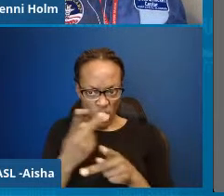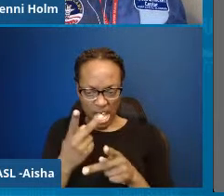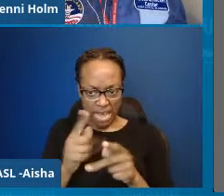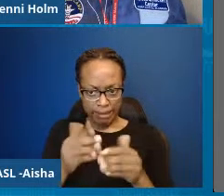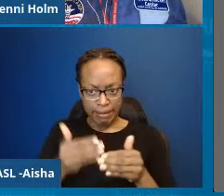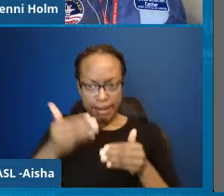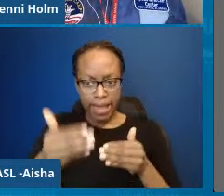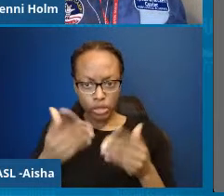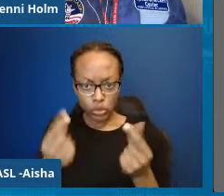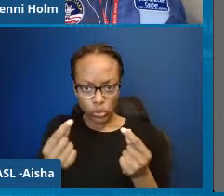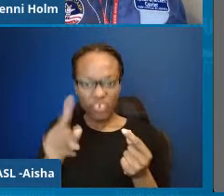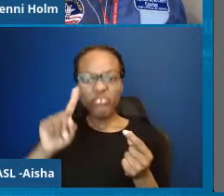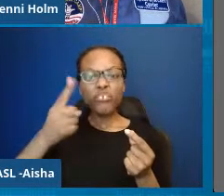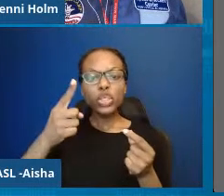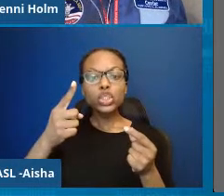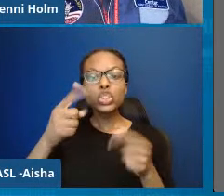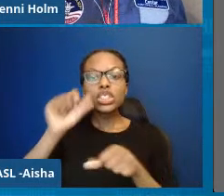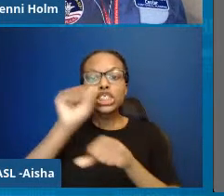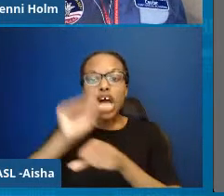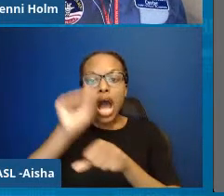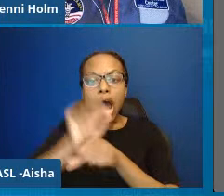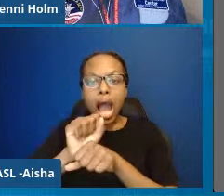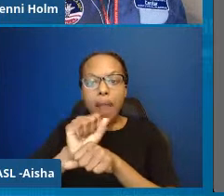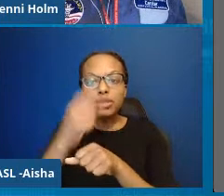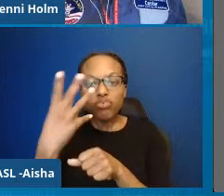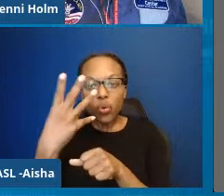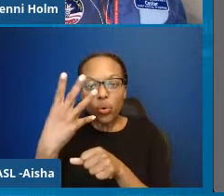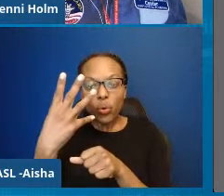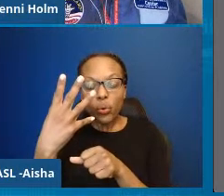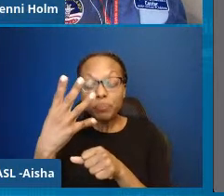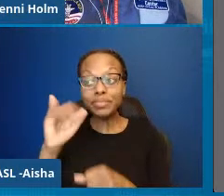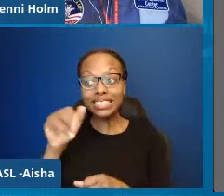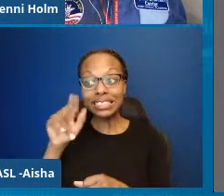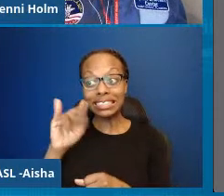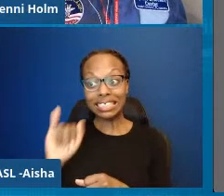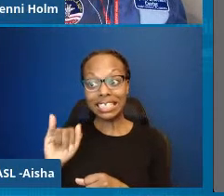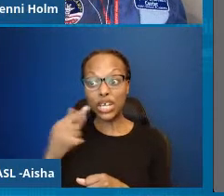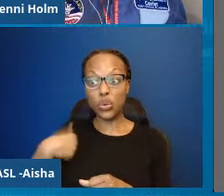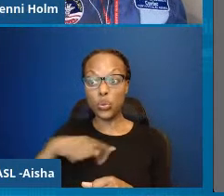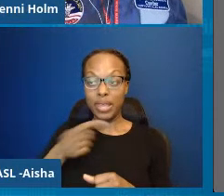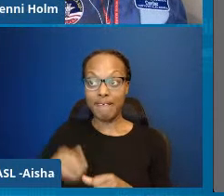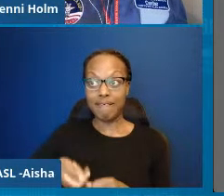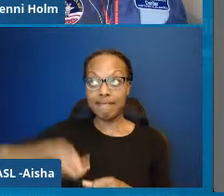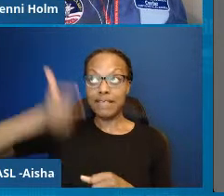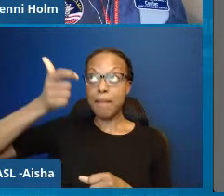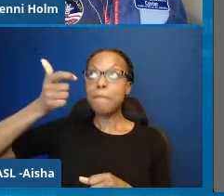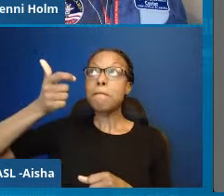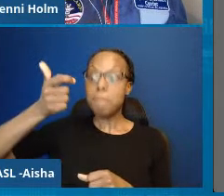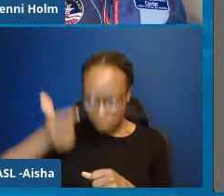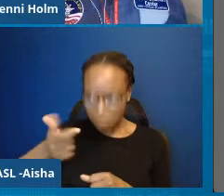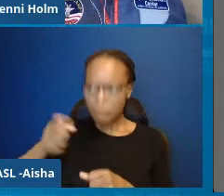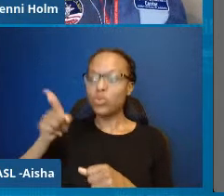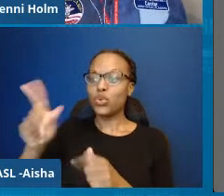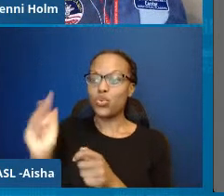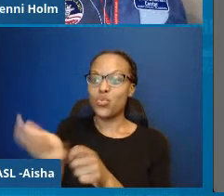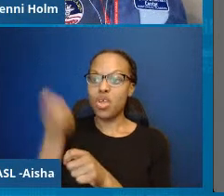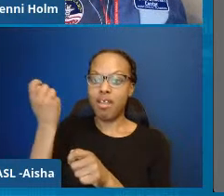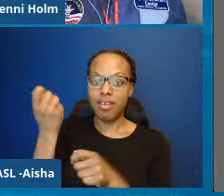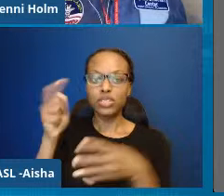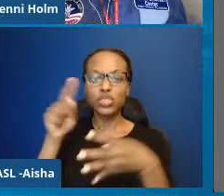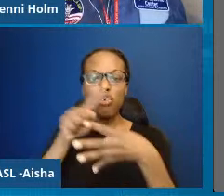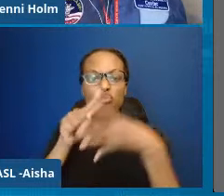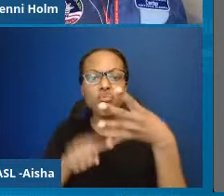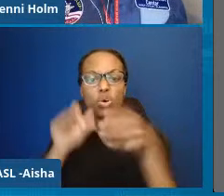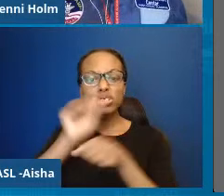jobs. Jenny, we flipped a coin in space and you were the winner. So do you want to pick one of these jobs? Rocket controller, flight surgeon, capsule communicator, or